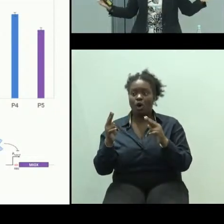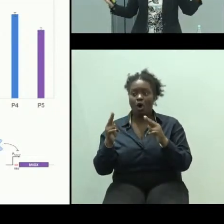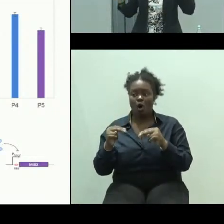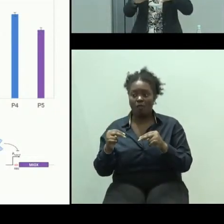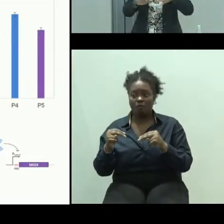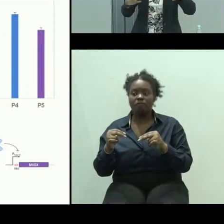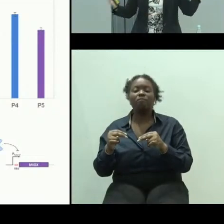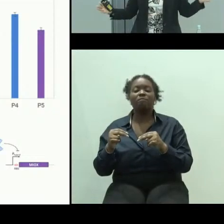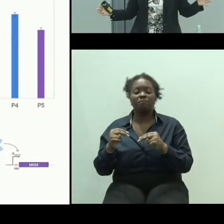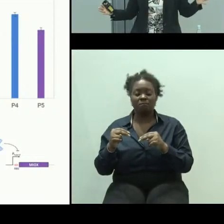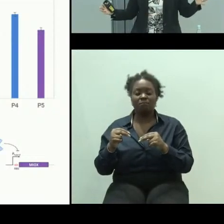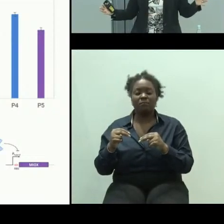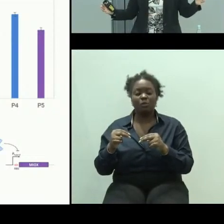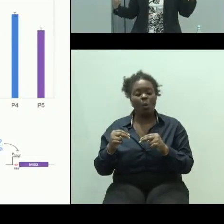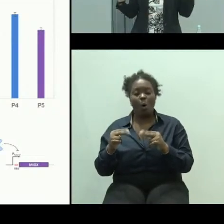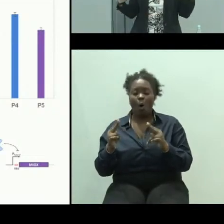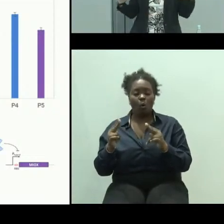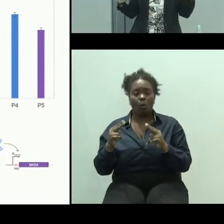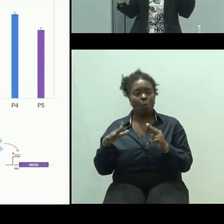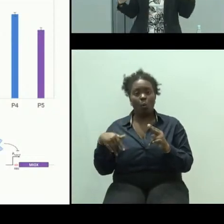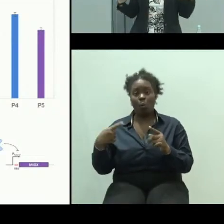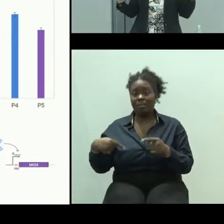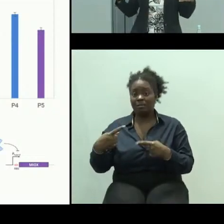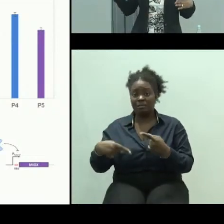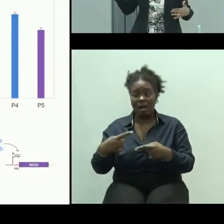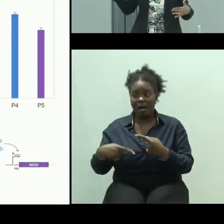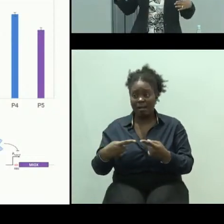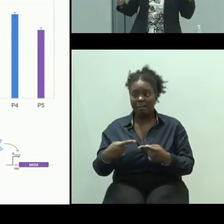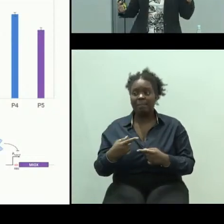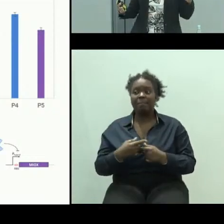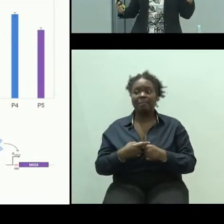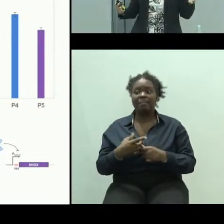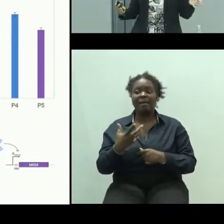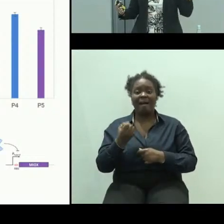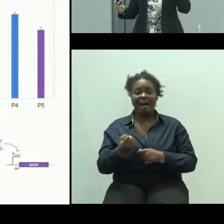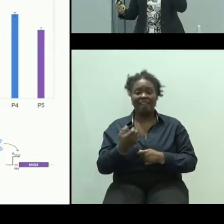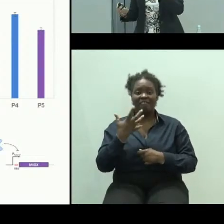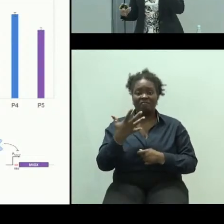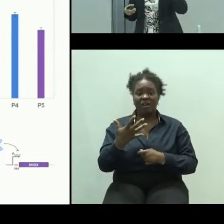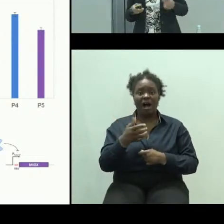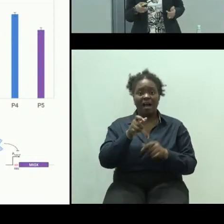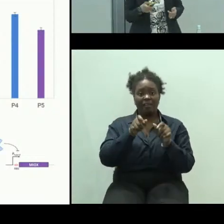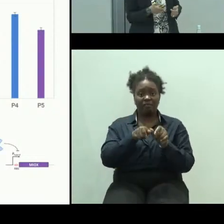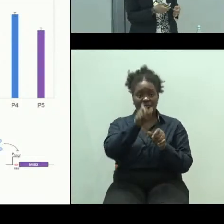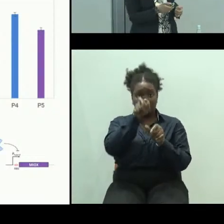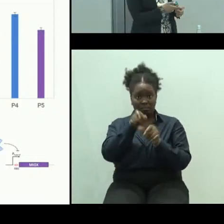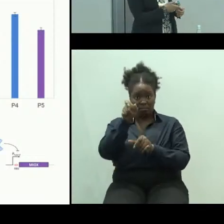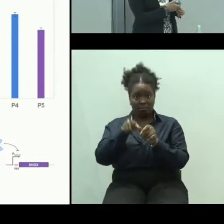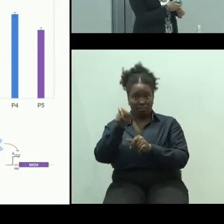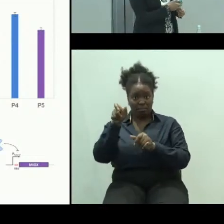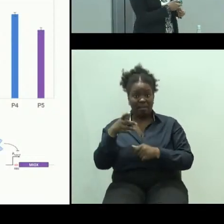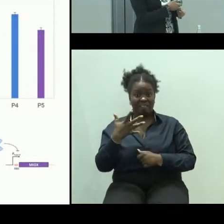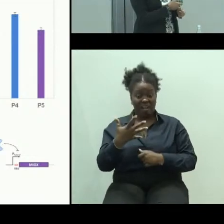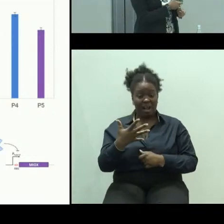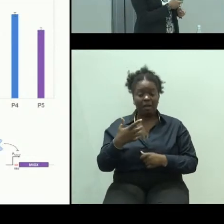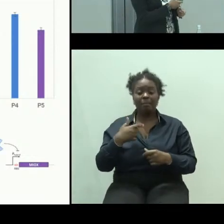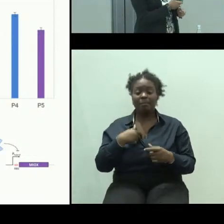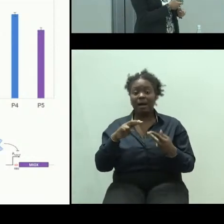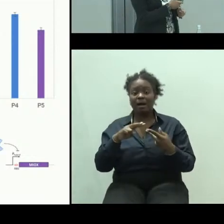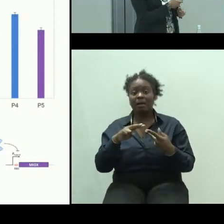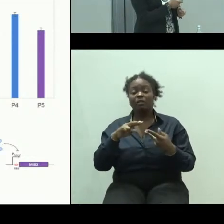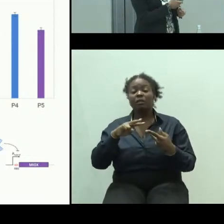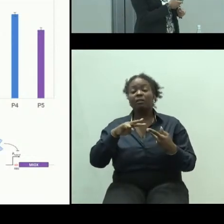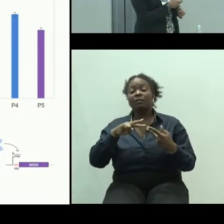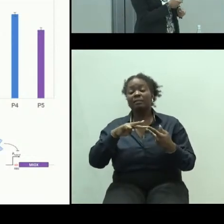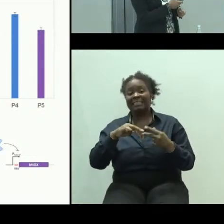then we have these 5 different cases, and we don't know exactly when is the right time for gene expression to be triggered, but we can let the